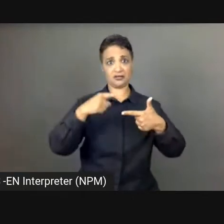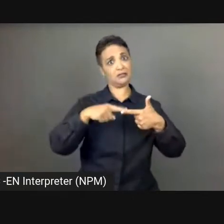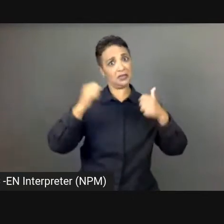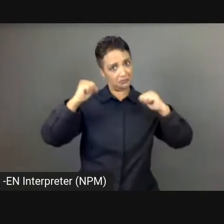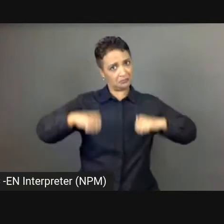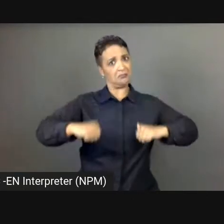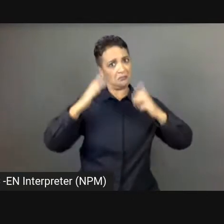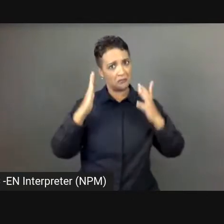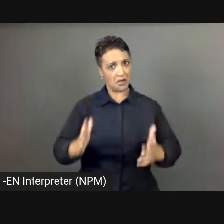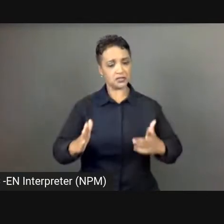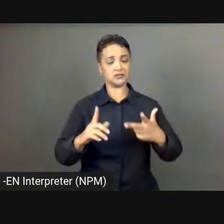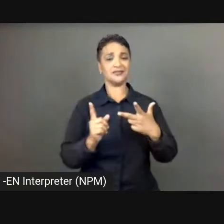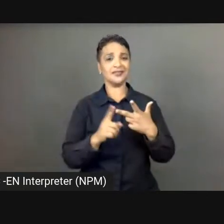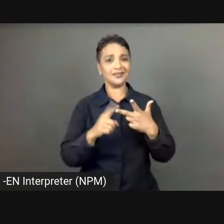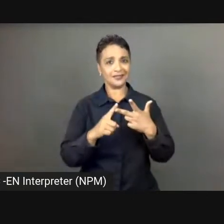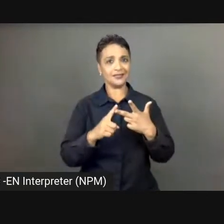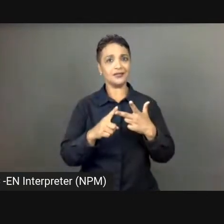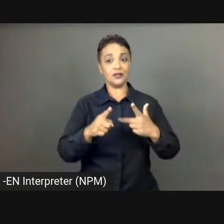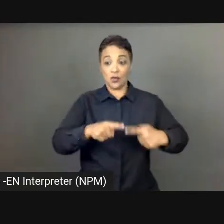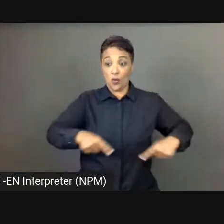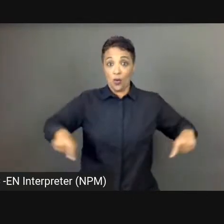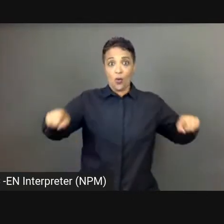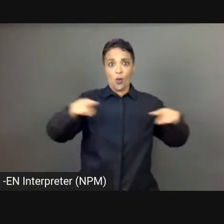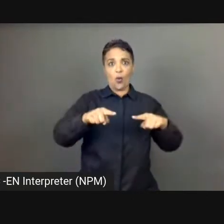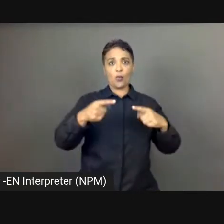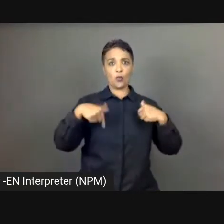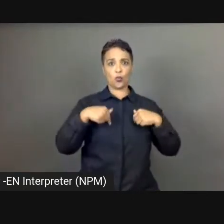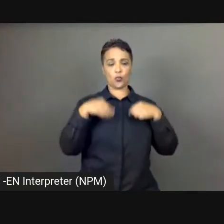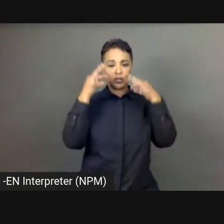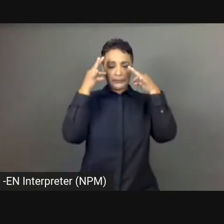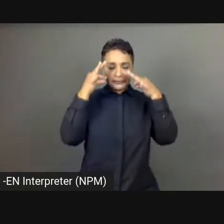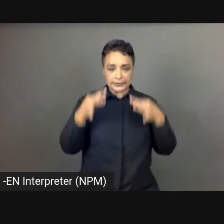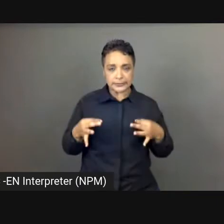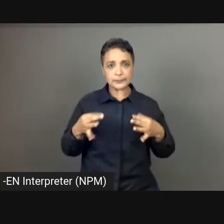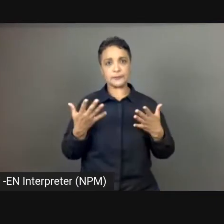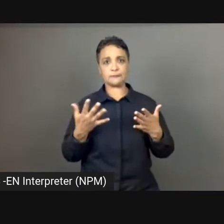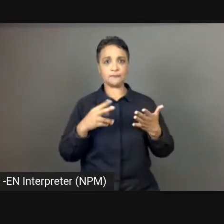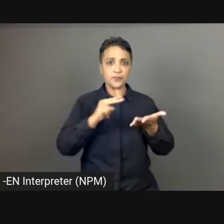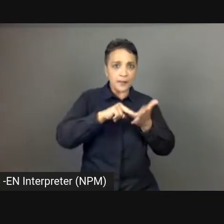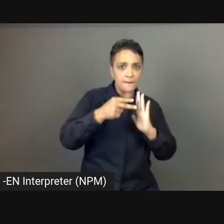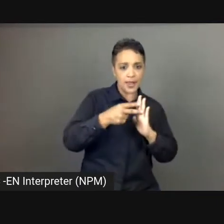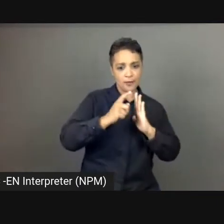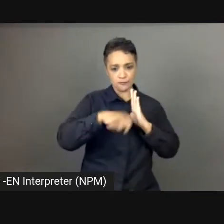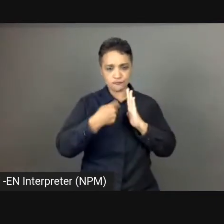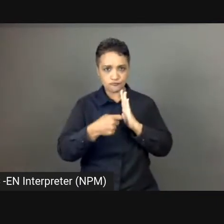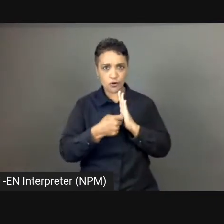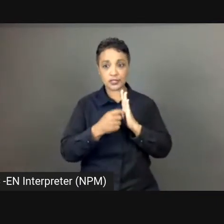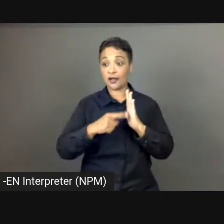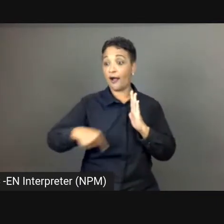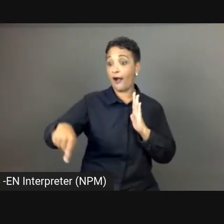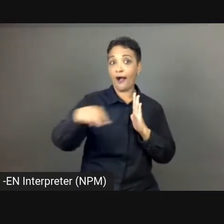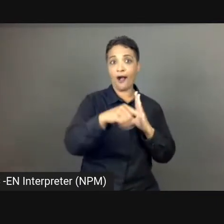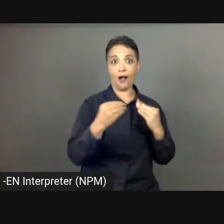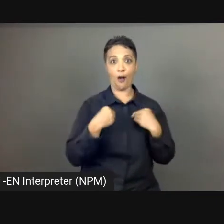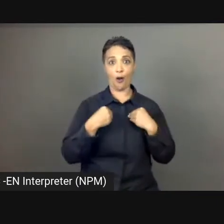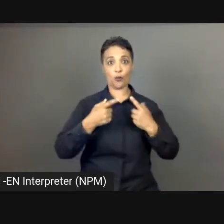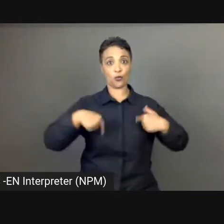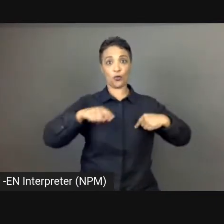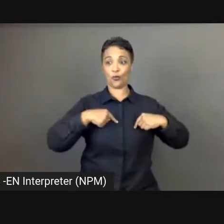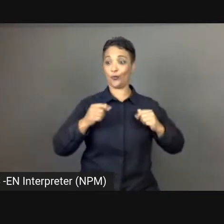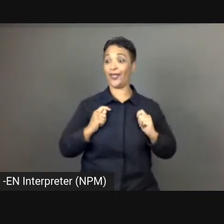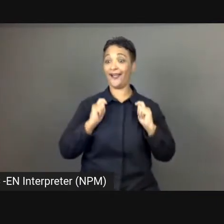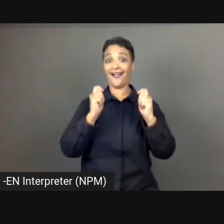that increases the legitimacy of any decision or any plan or any project and the full ownership, which at the end of the